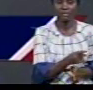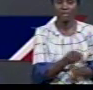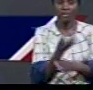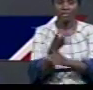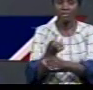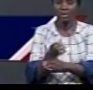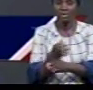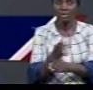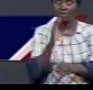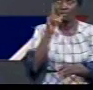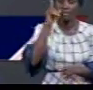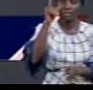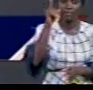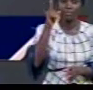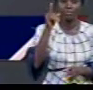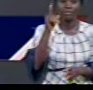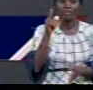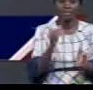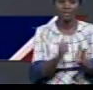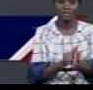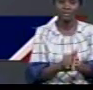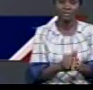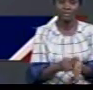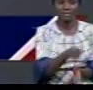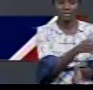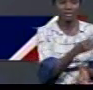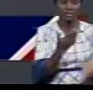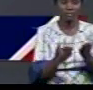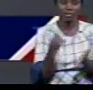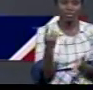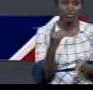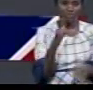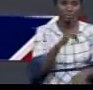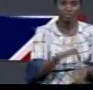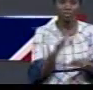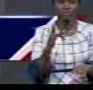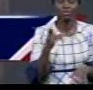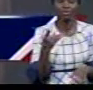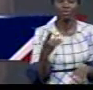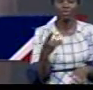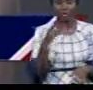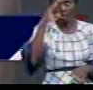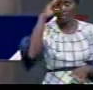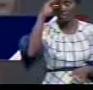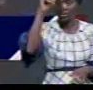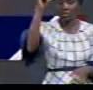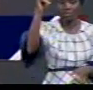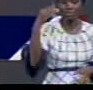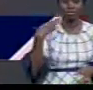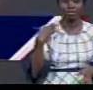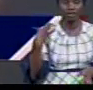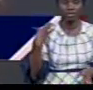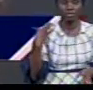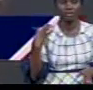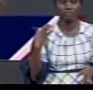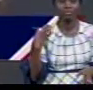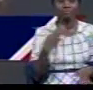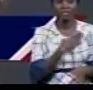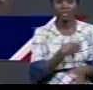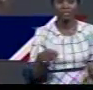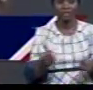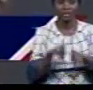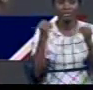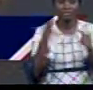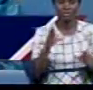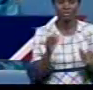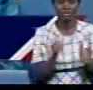the hem of his garment. And as many as touched were made, tell me,